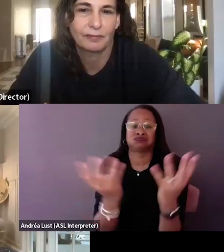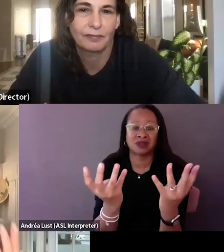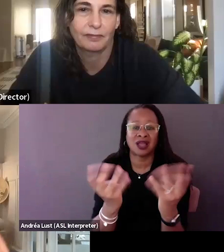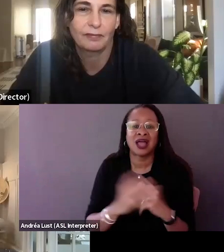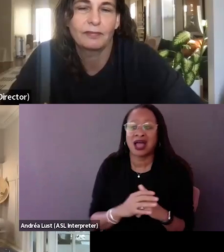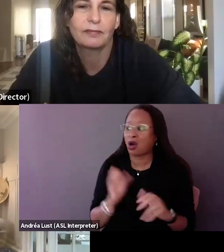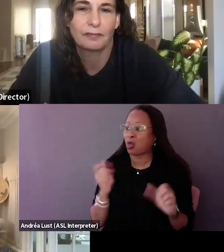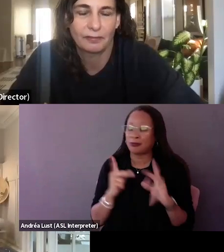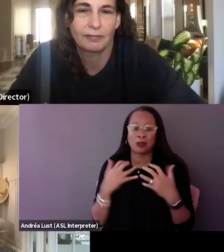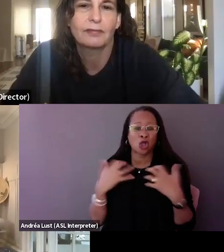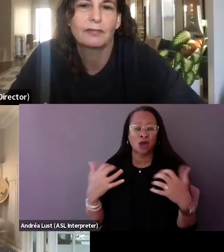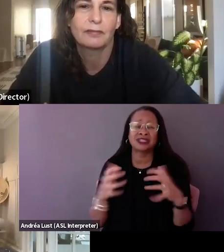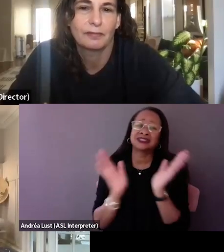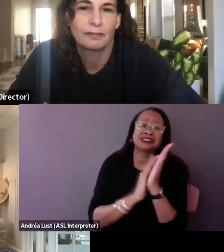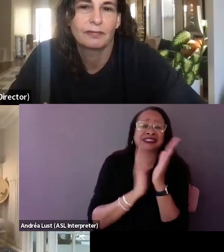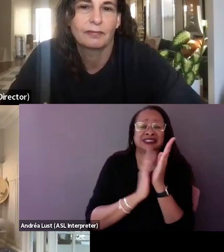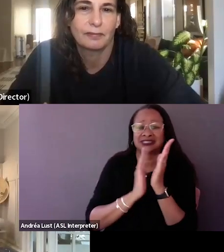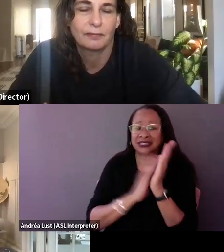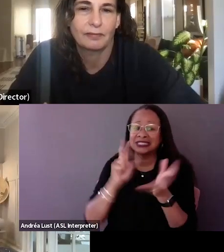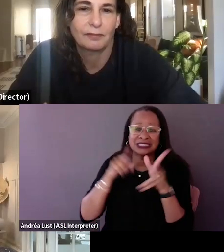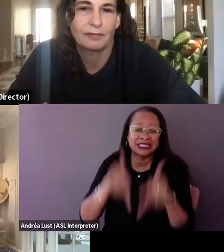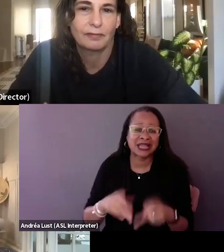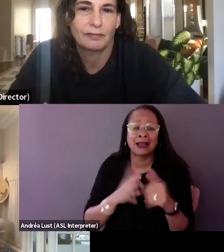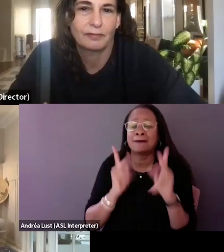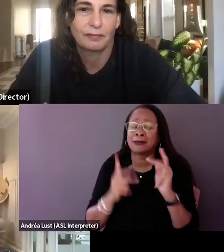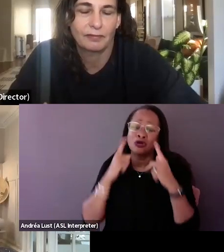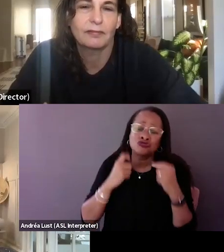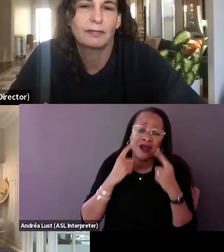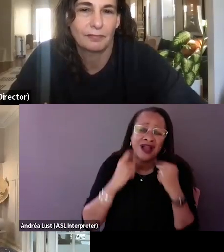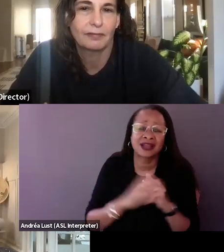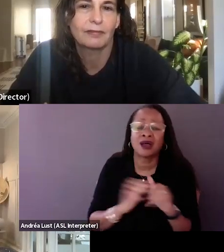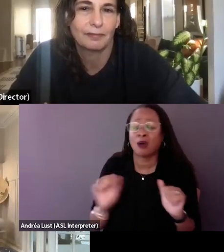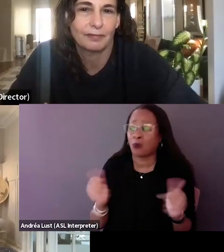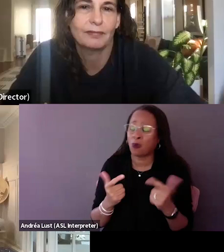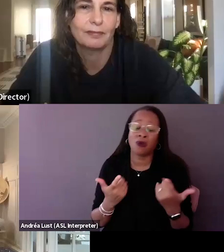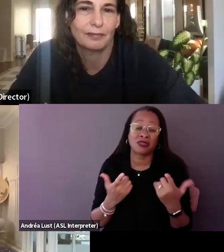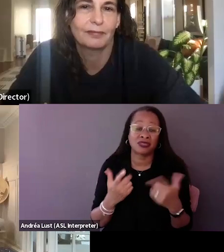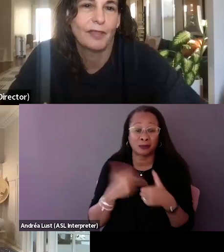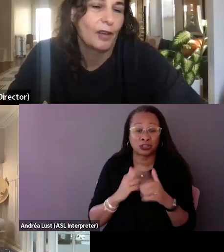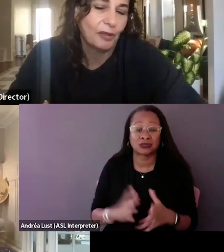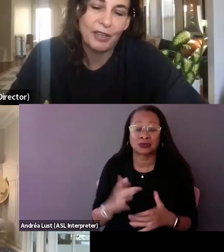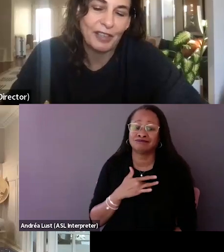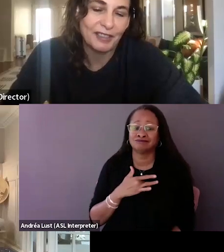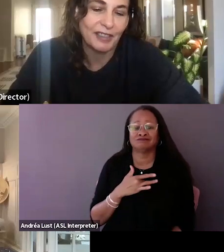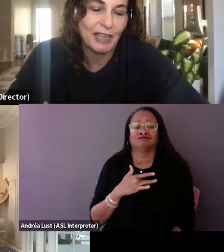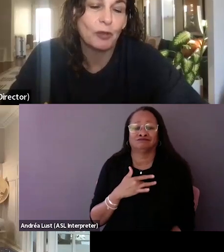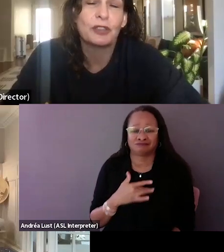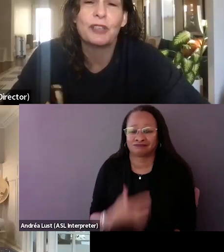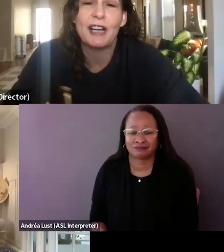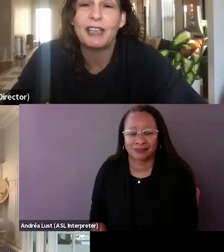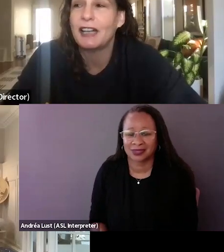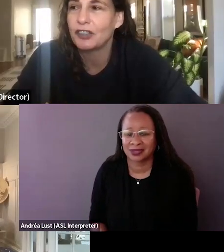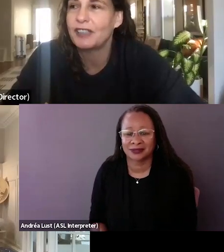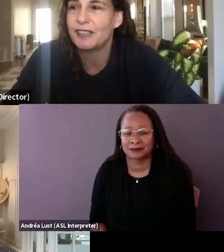standing ovation, people were crying. They were just incredibly moved. But Madeline, what was? No, that's the same.